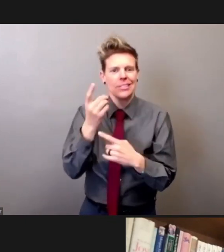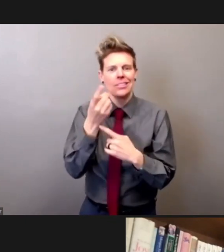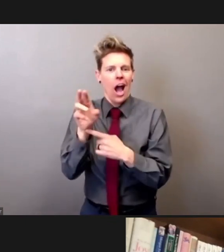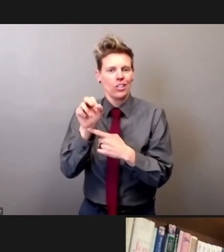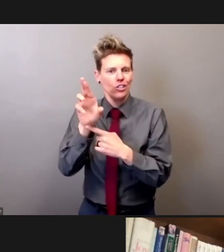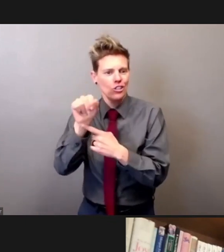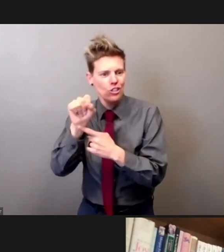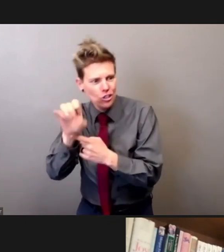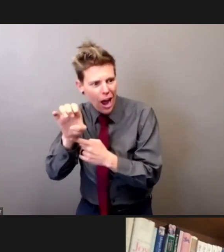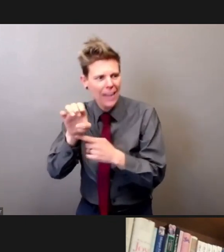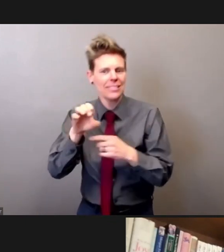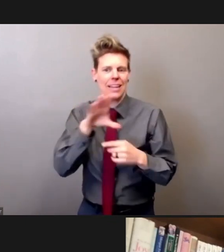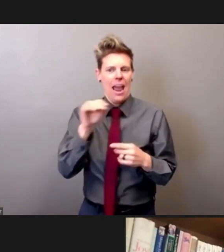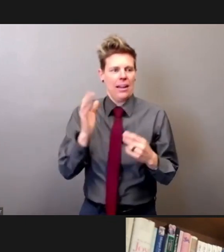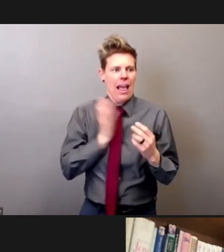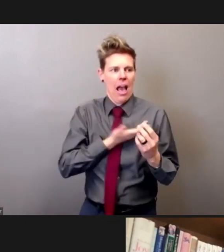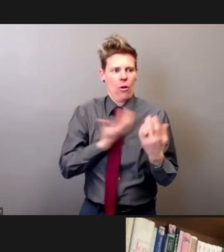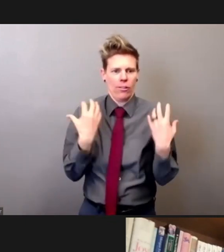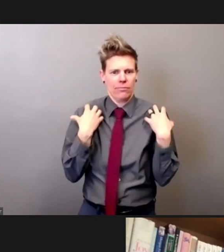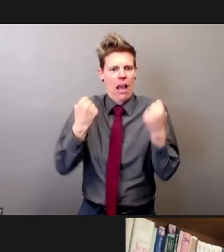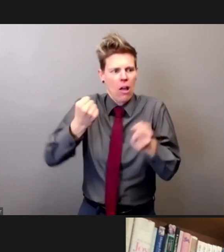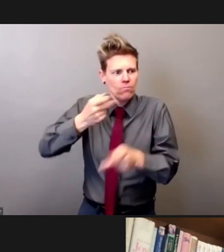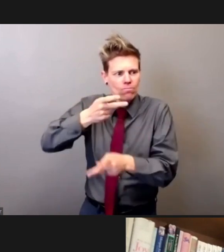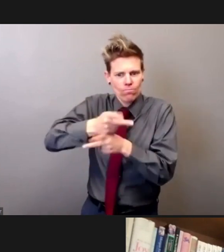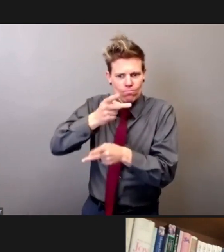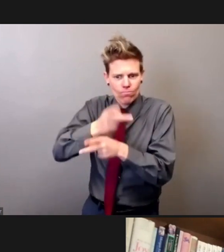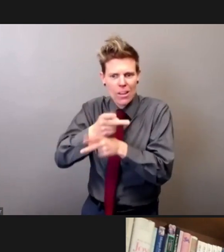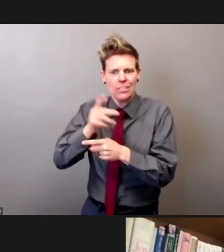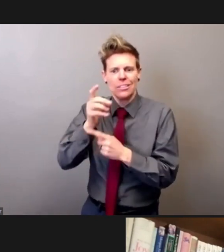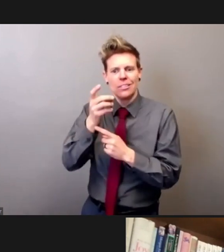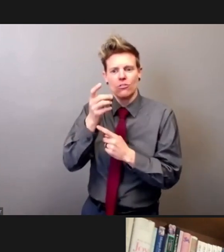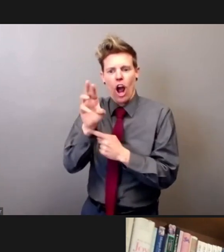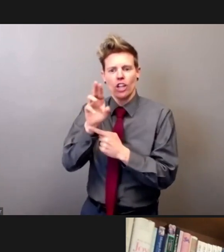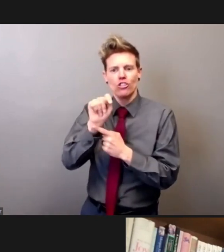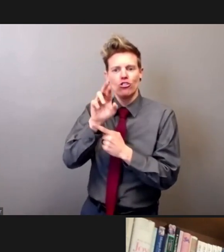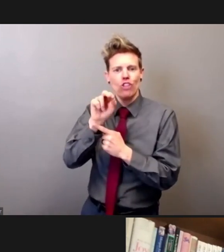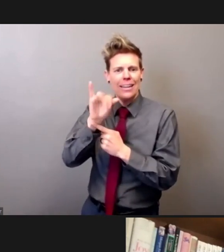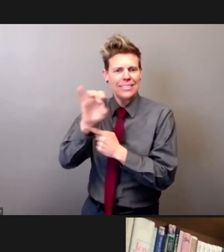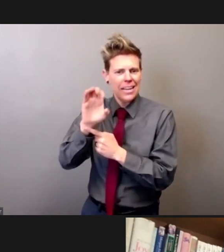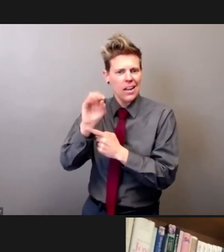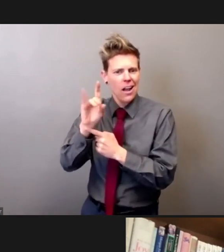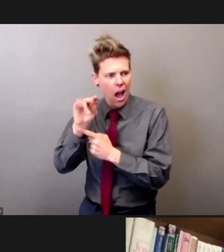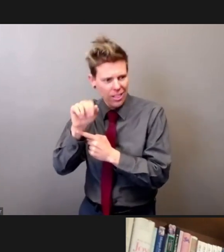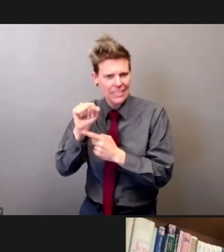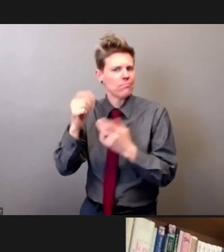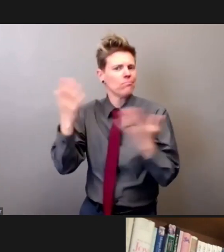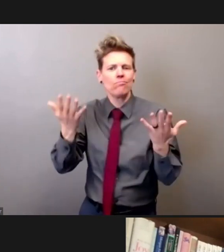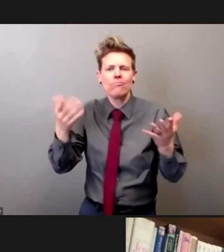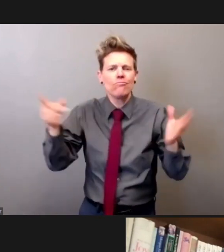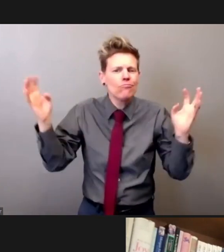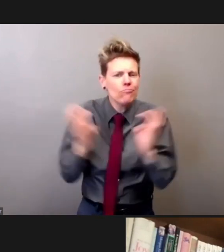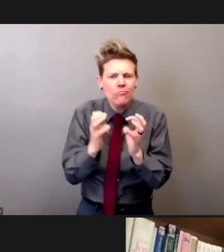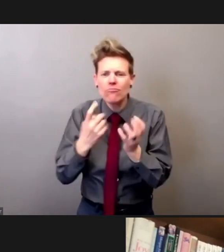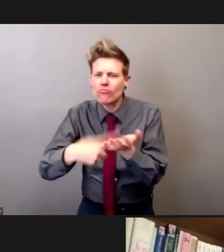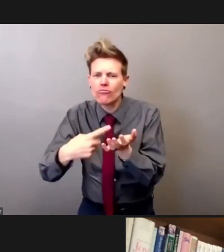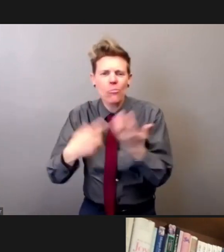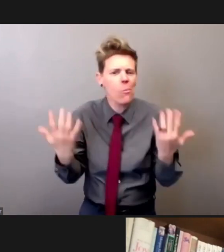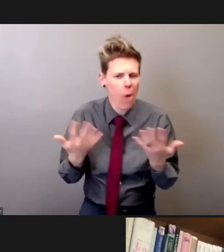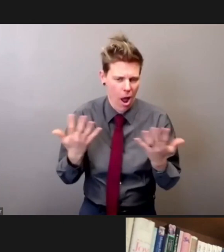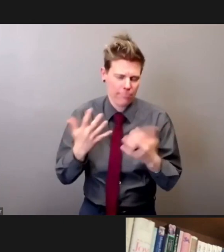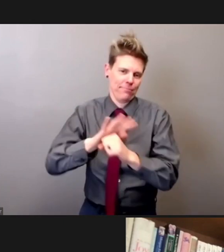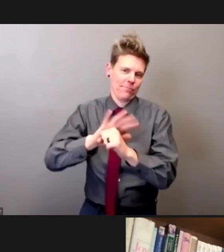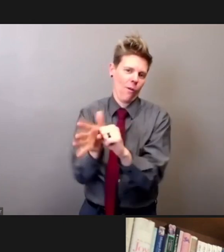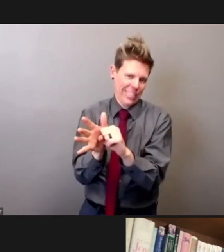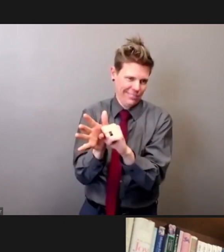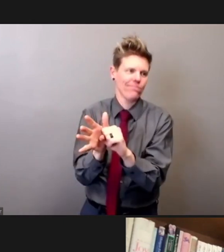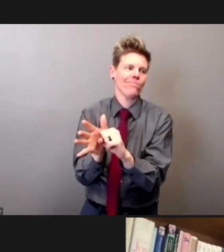access updates, since it's now all COVID related several times during the week. So thank you very much for giving